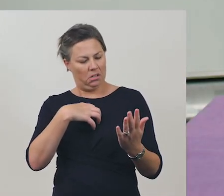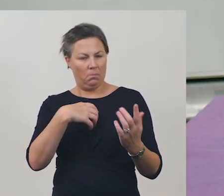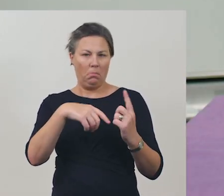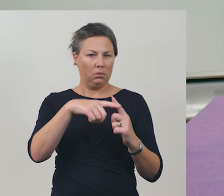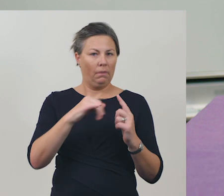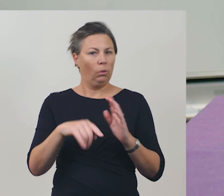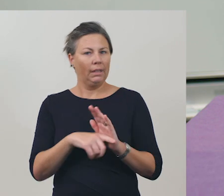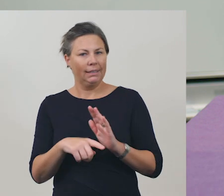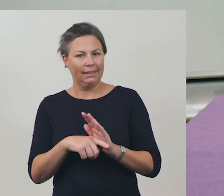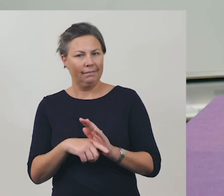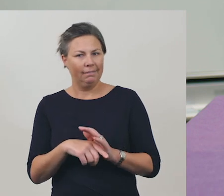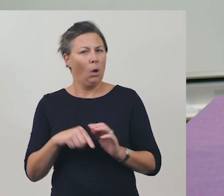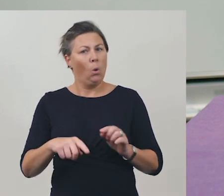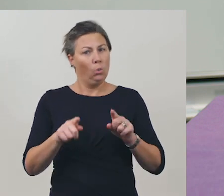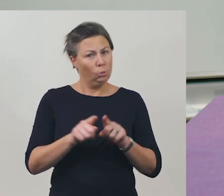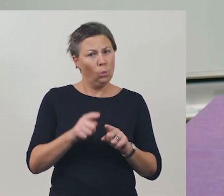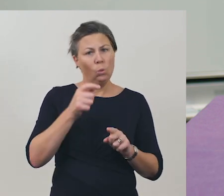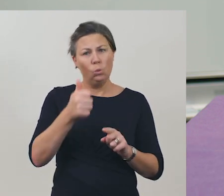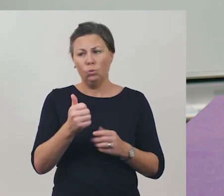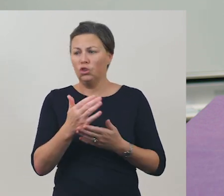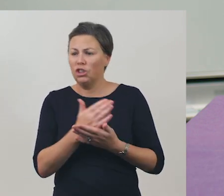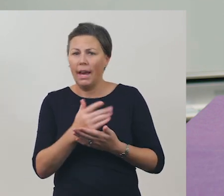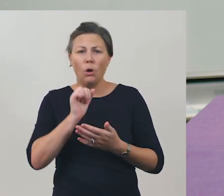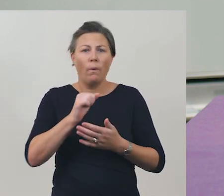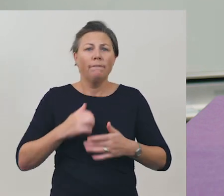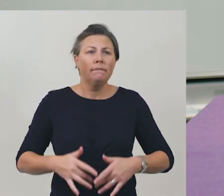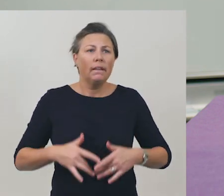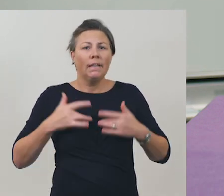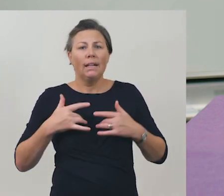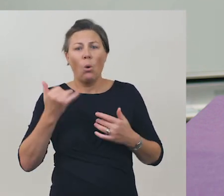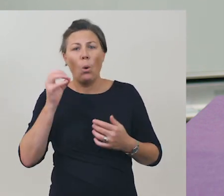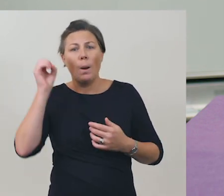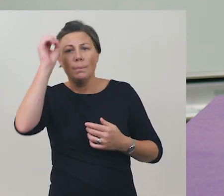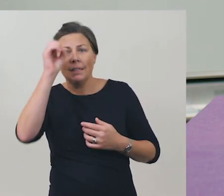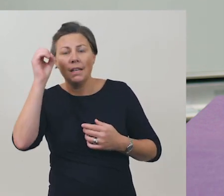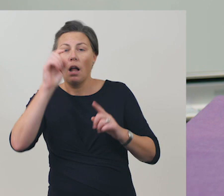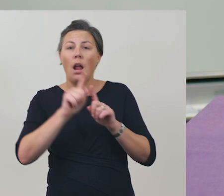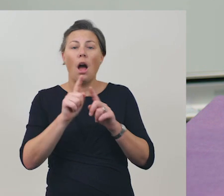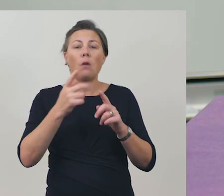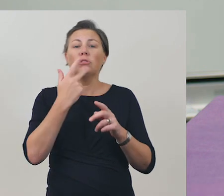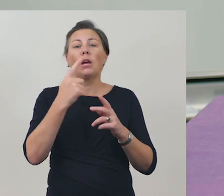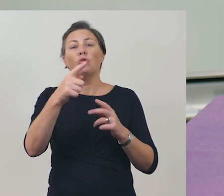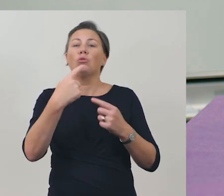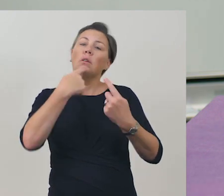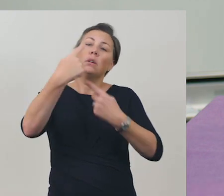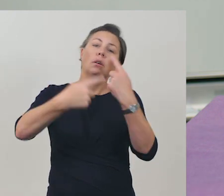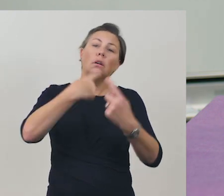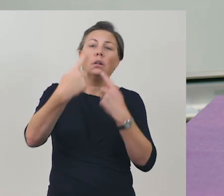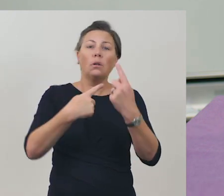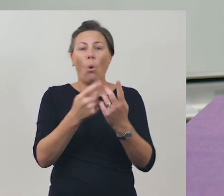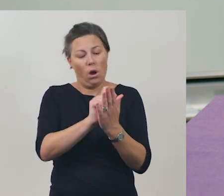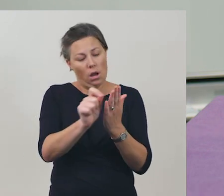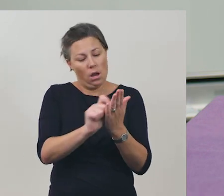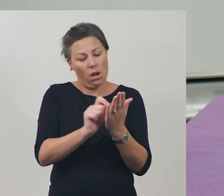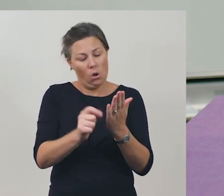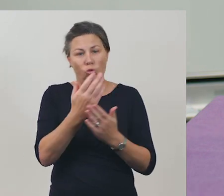evaluative language to share feelings and opinions. For example, a text like a personal recount, readers would expect to read